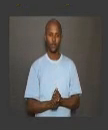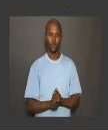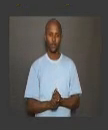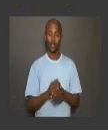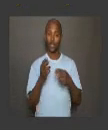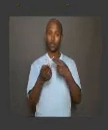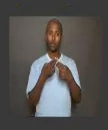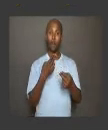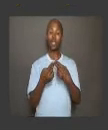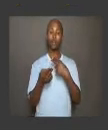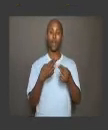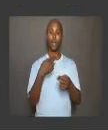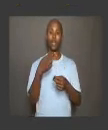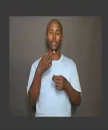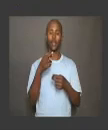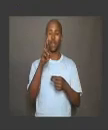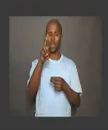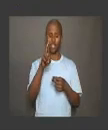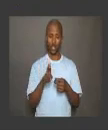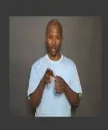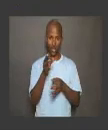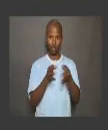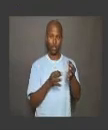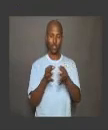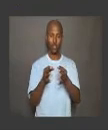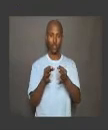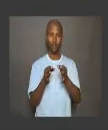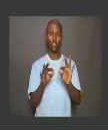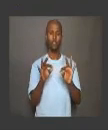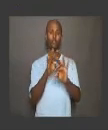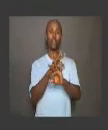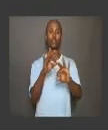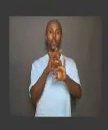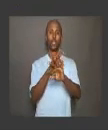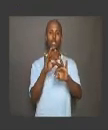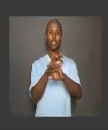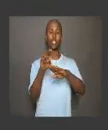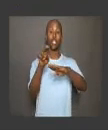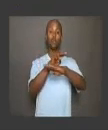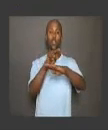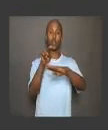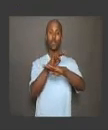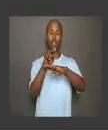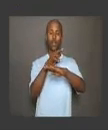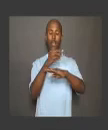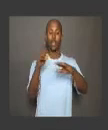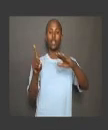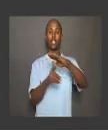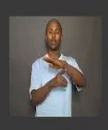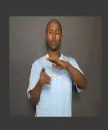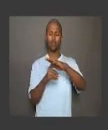To multiply rational expressions, factorize the numerators and